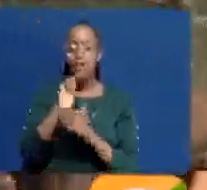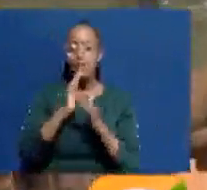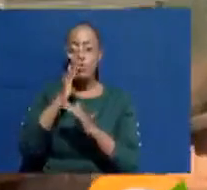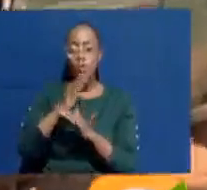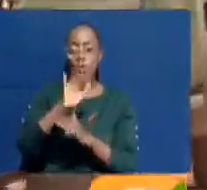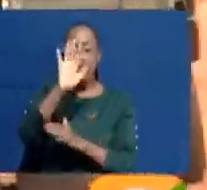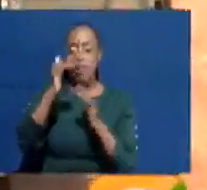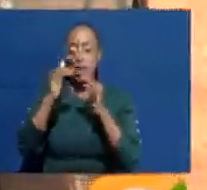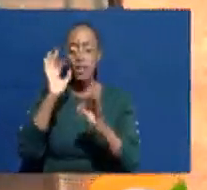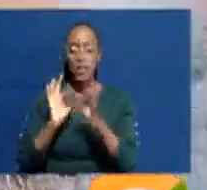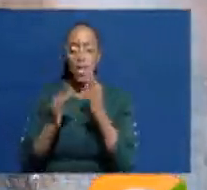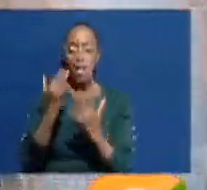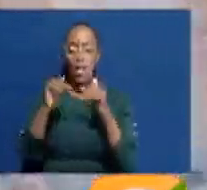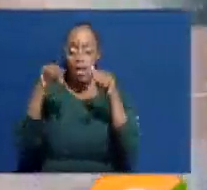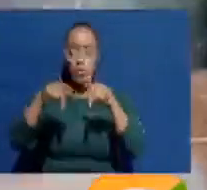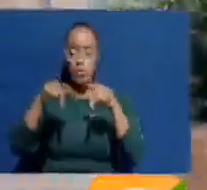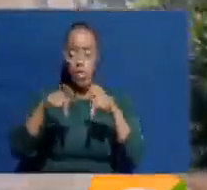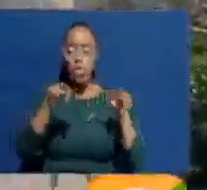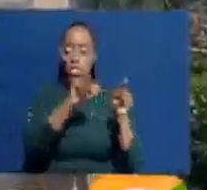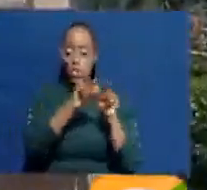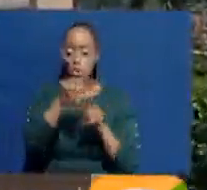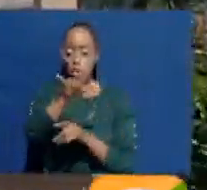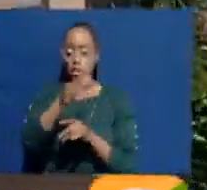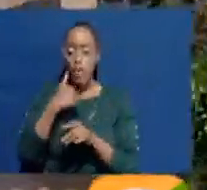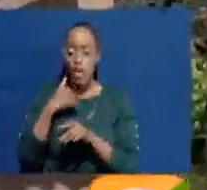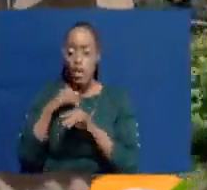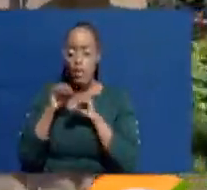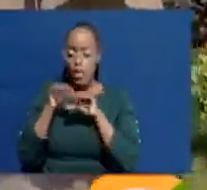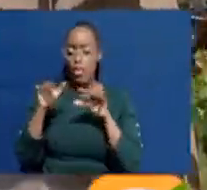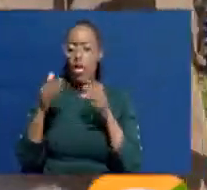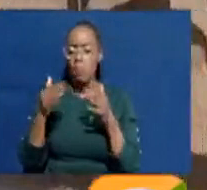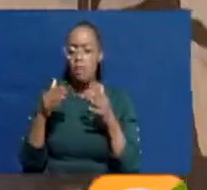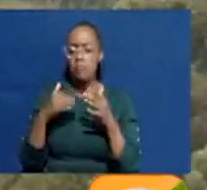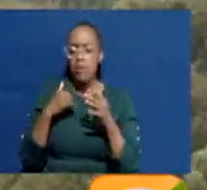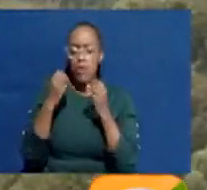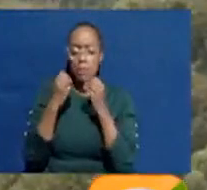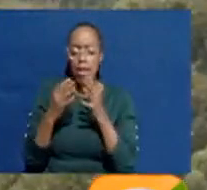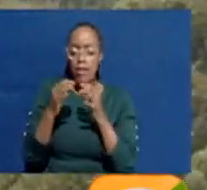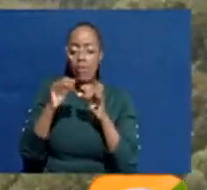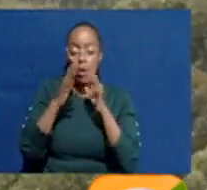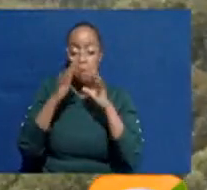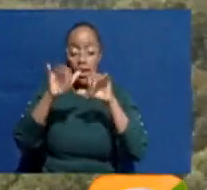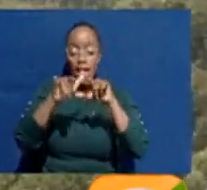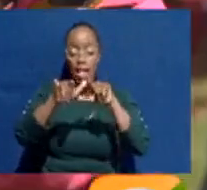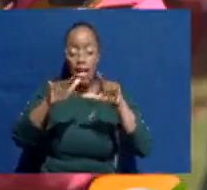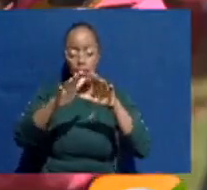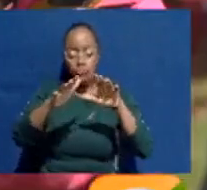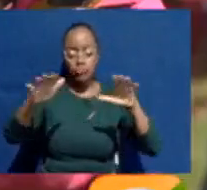houses were burnt down today, and fields spanning an unknown number of hectares were also